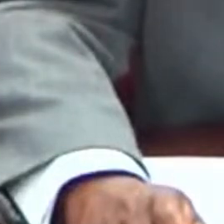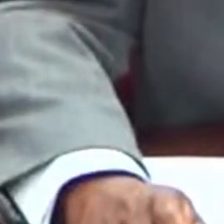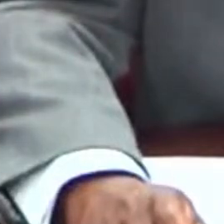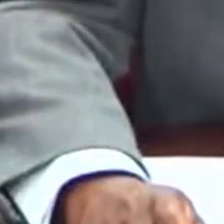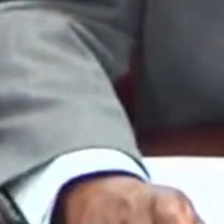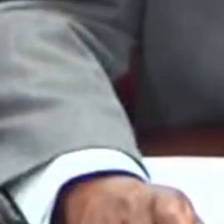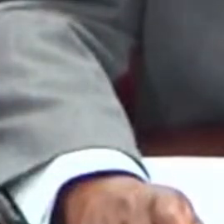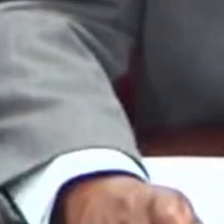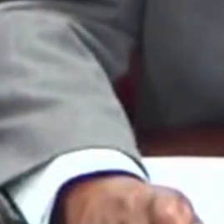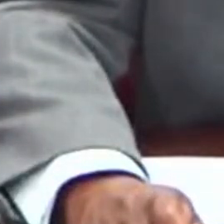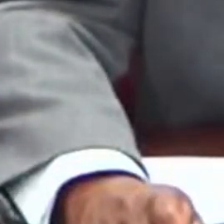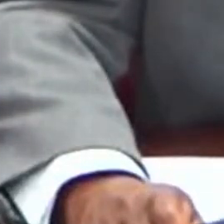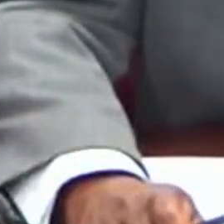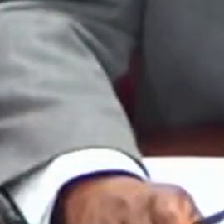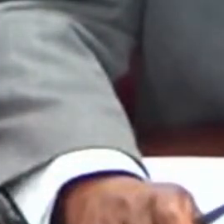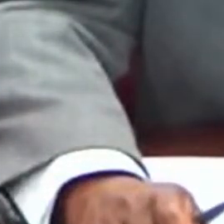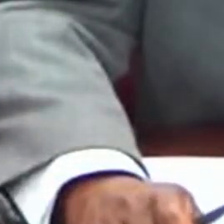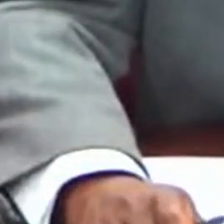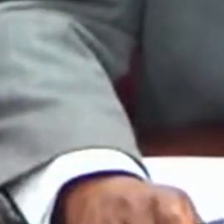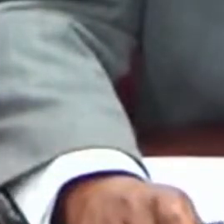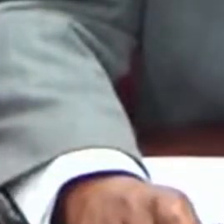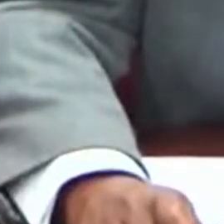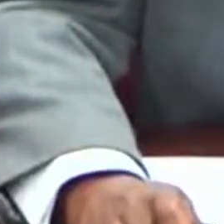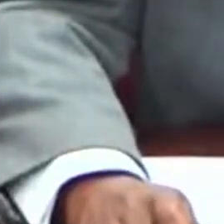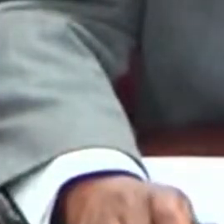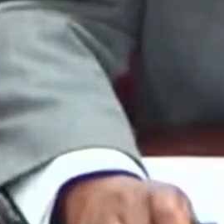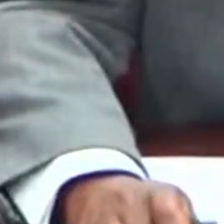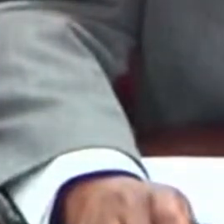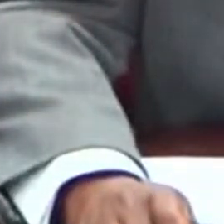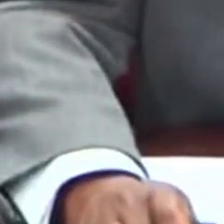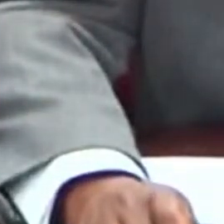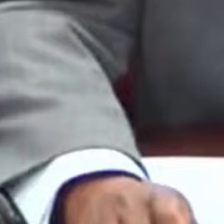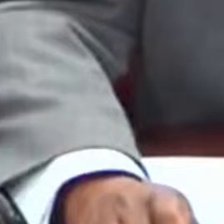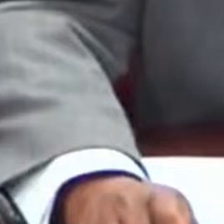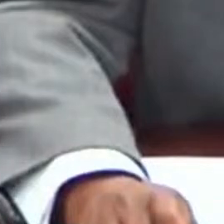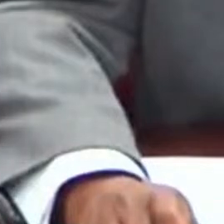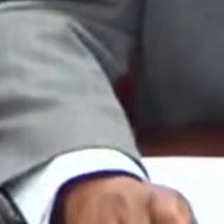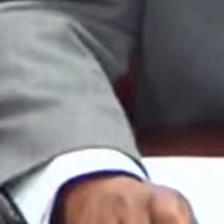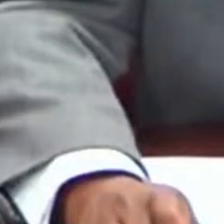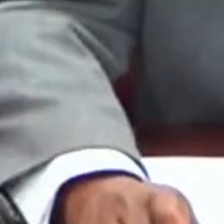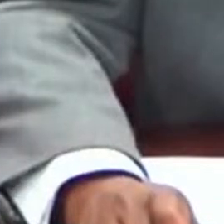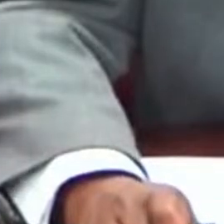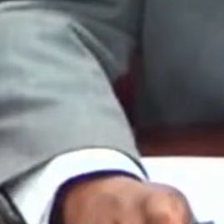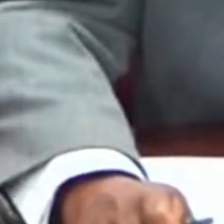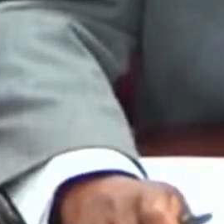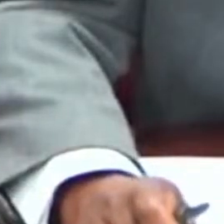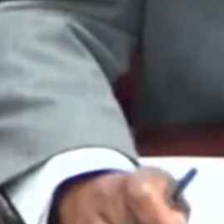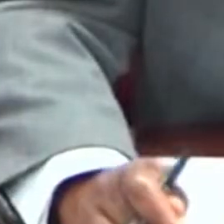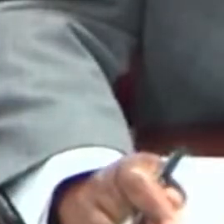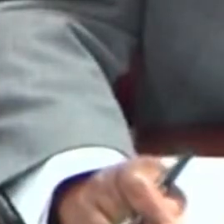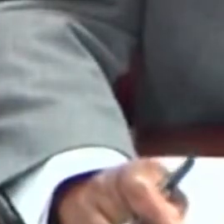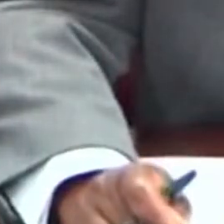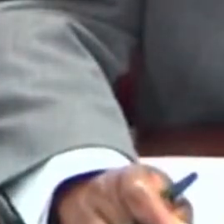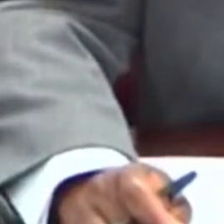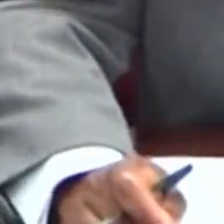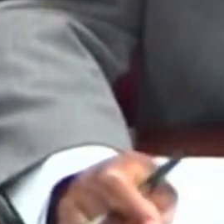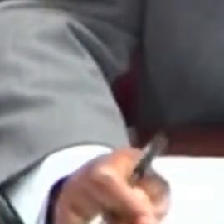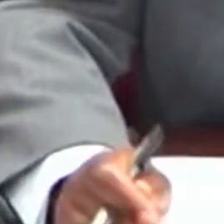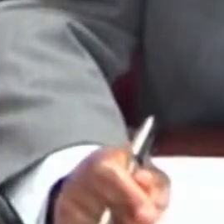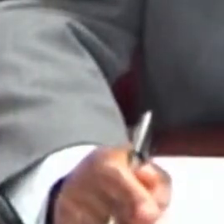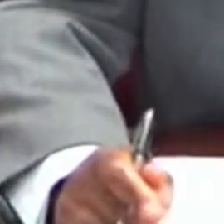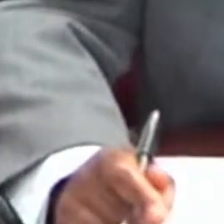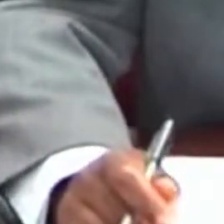are very high, are very enhanced, and they're able to generate those streams of income. And we also should be able to, from agriculture